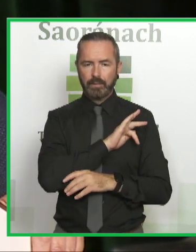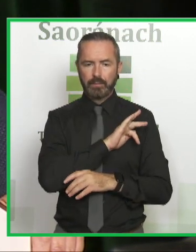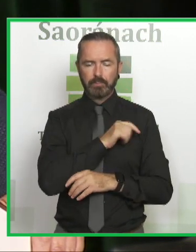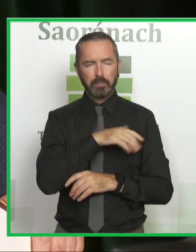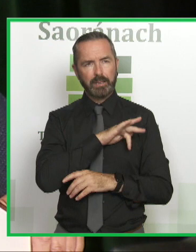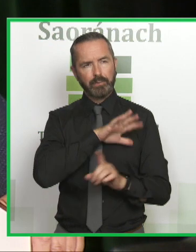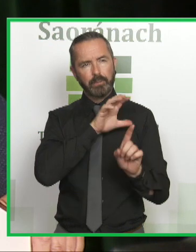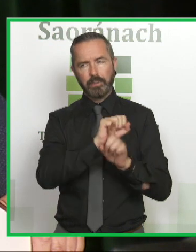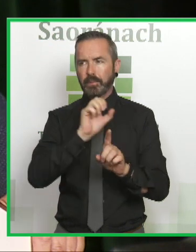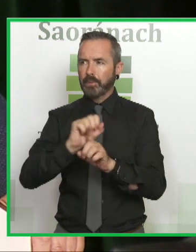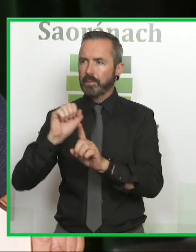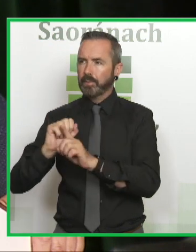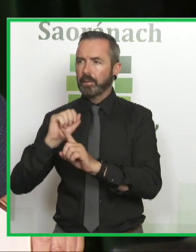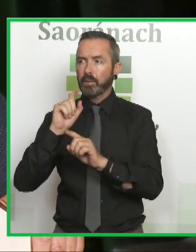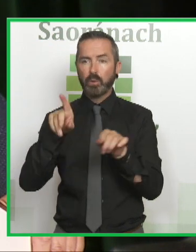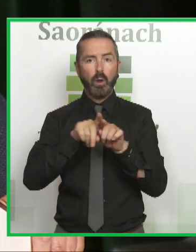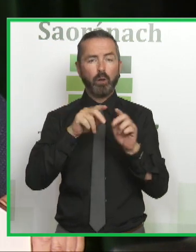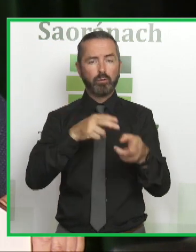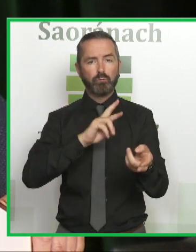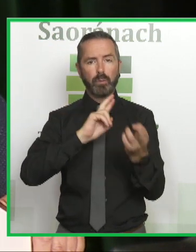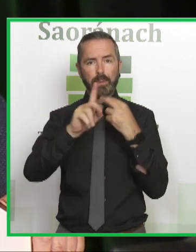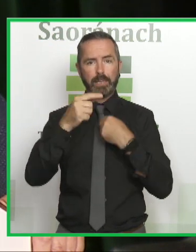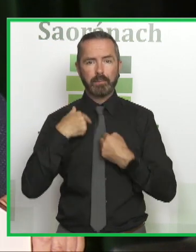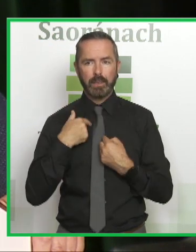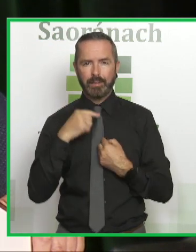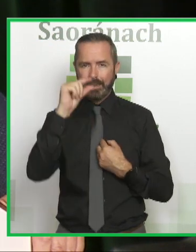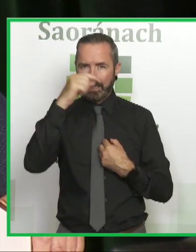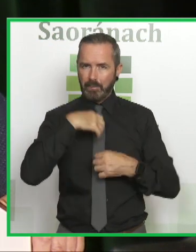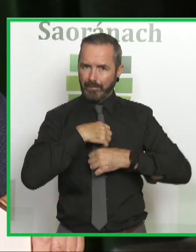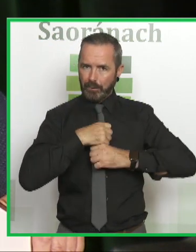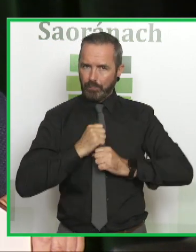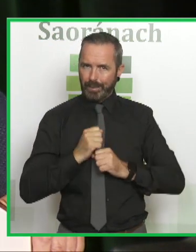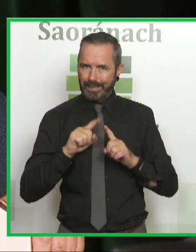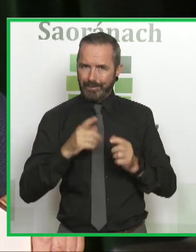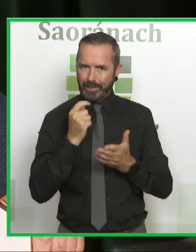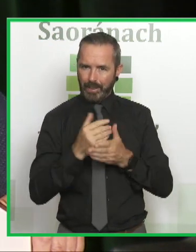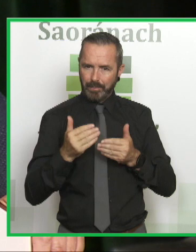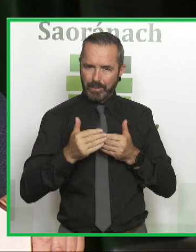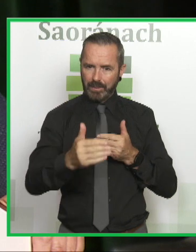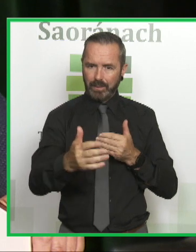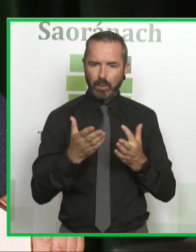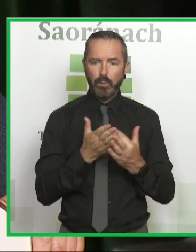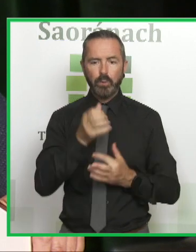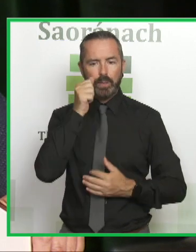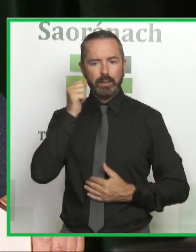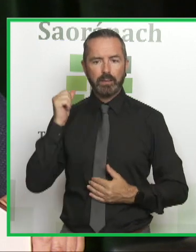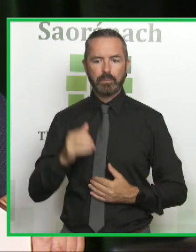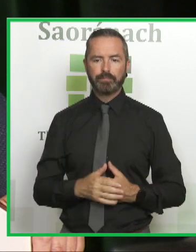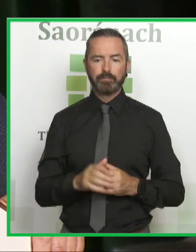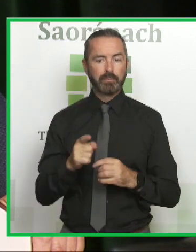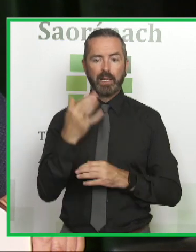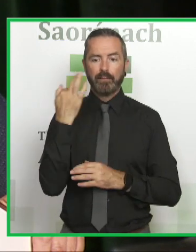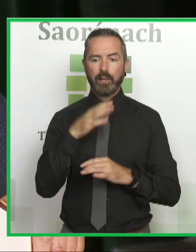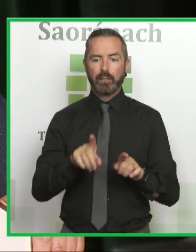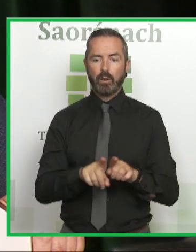certainly picked up, and you've reflected back to me, a level of frustration at different stages throughout yesterday. And that's okay too,